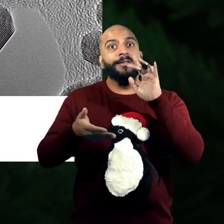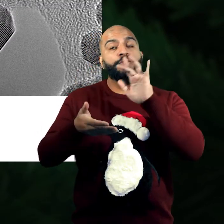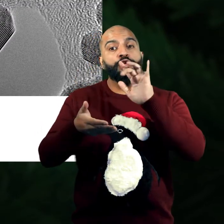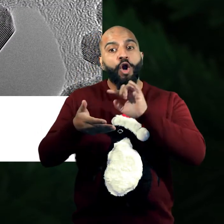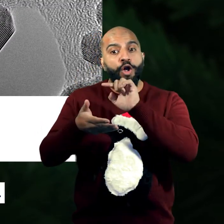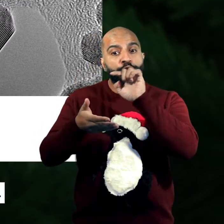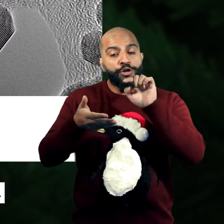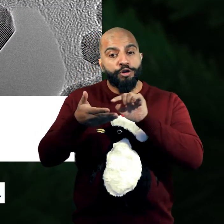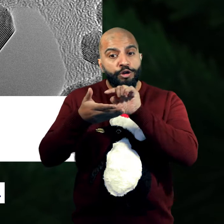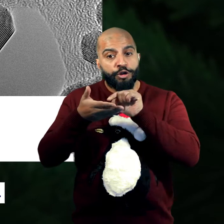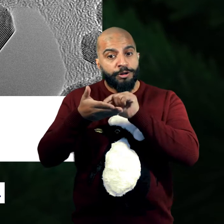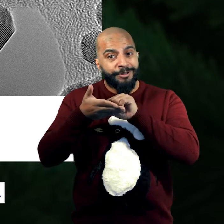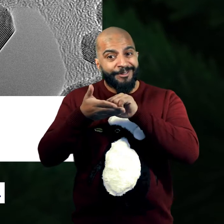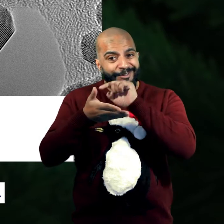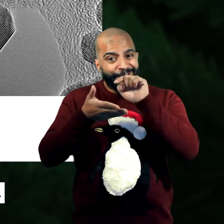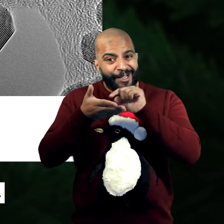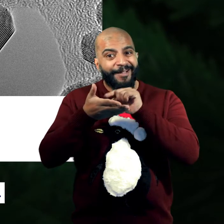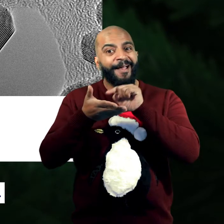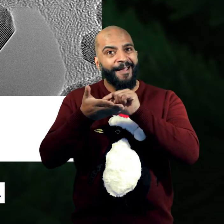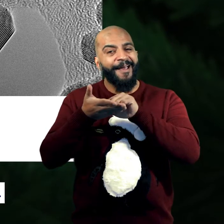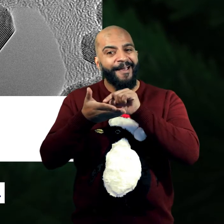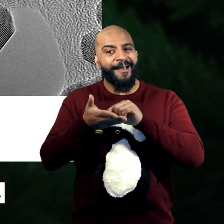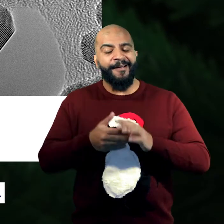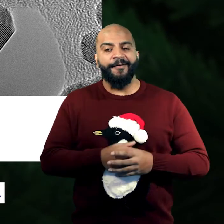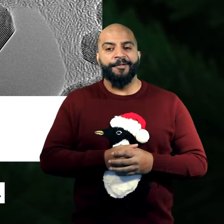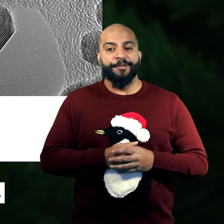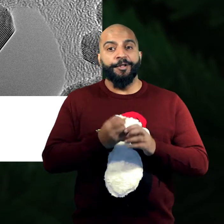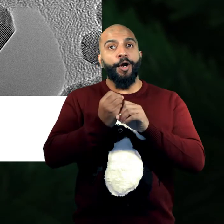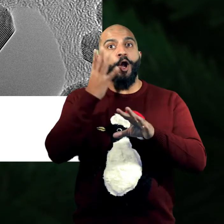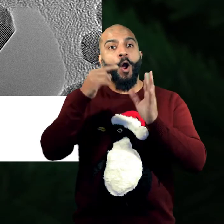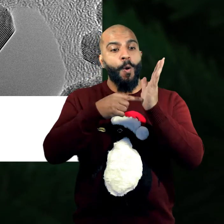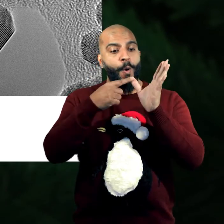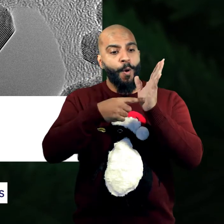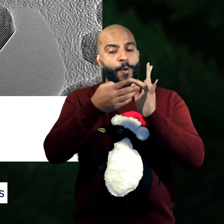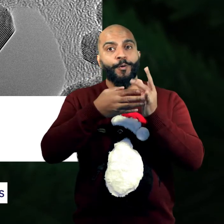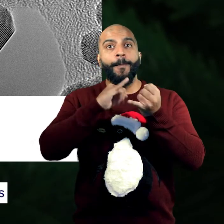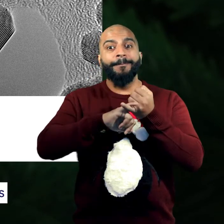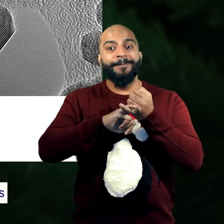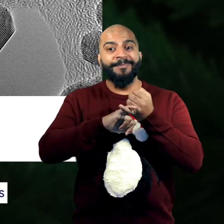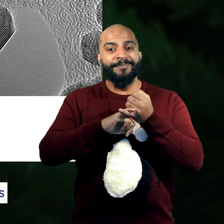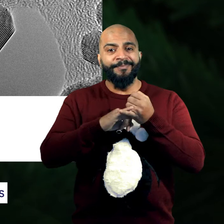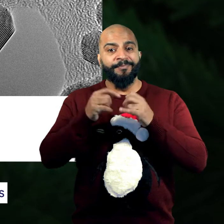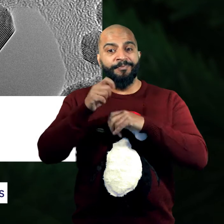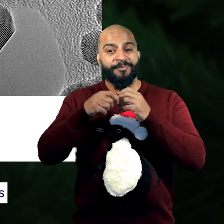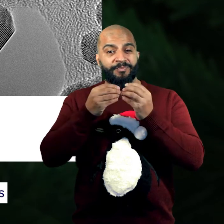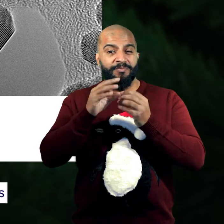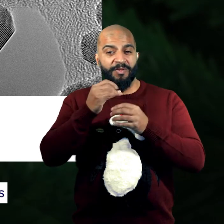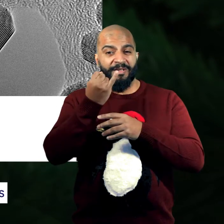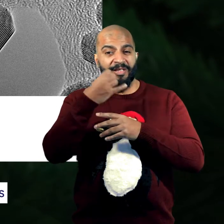dots. These dots, in fact, are individual gold atoms. The magnification right now